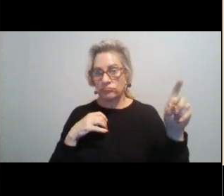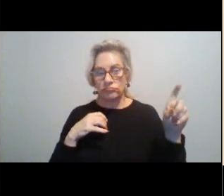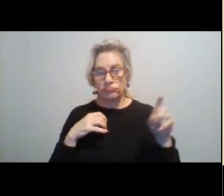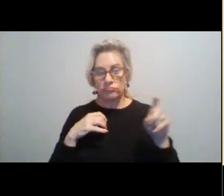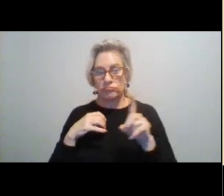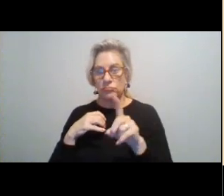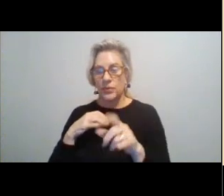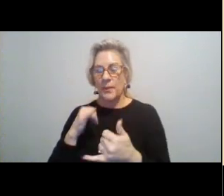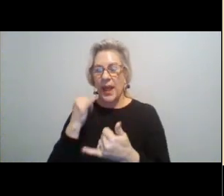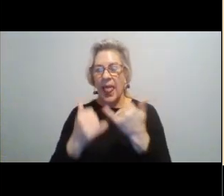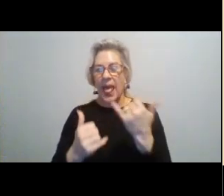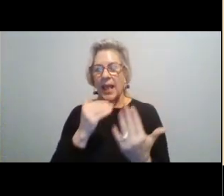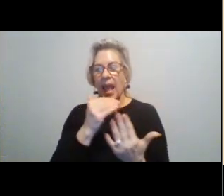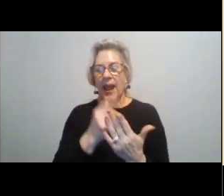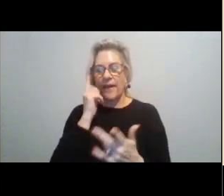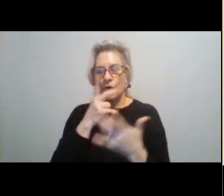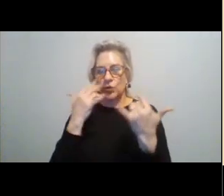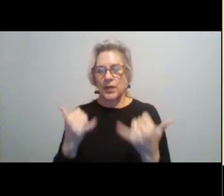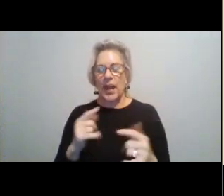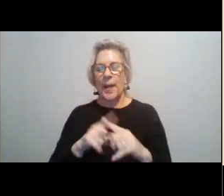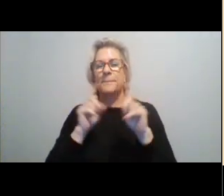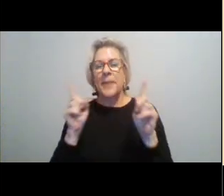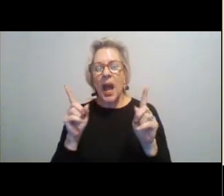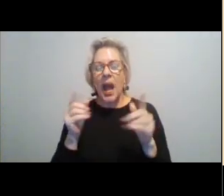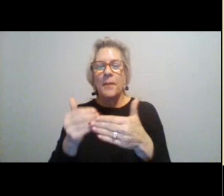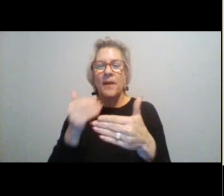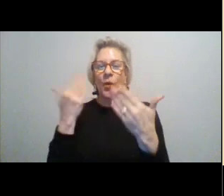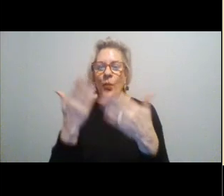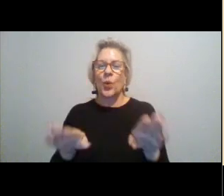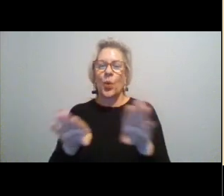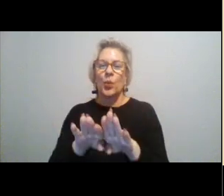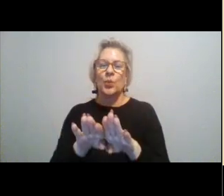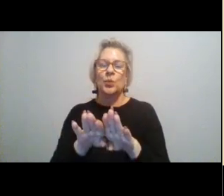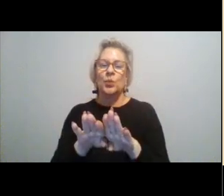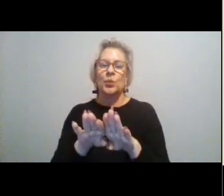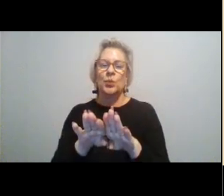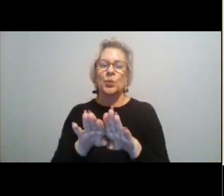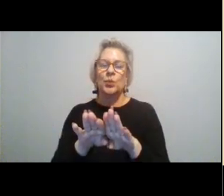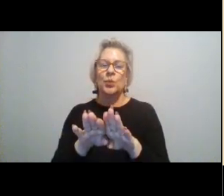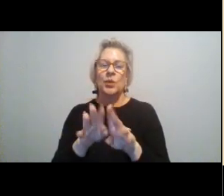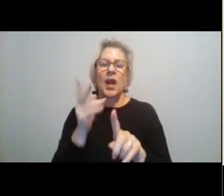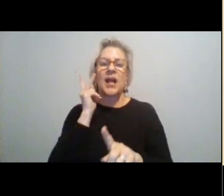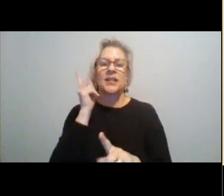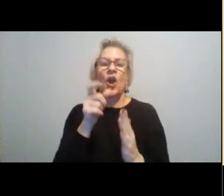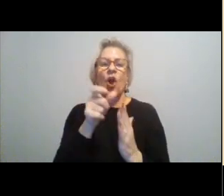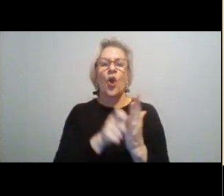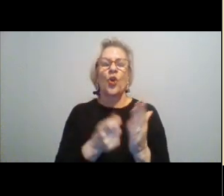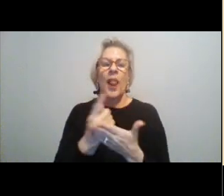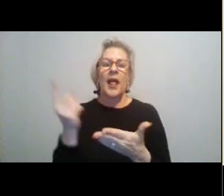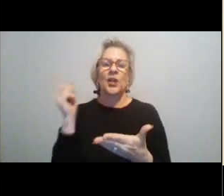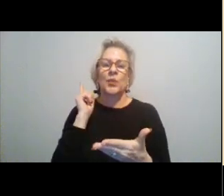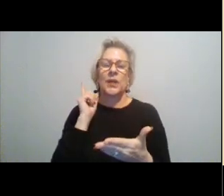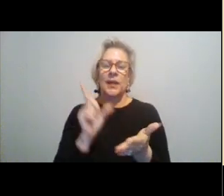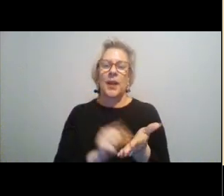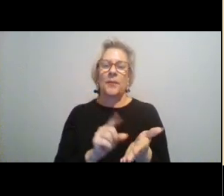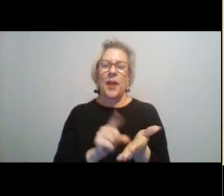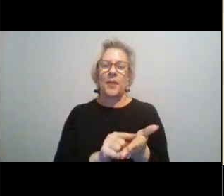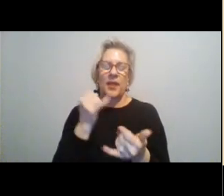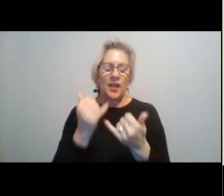be our last item for today, but I did want to, before we close, I did see an article last week in the paper that the last